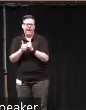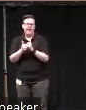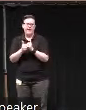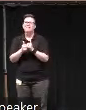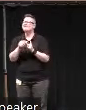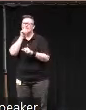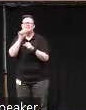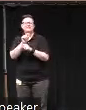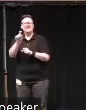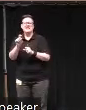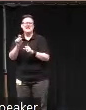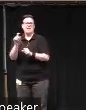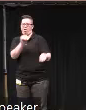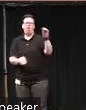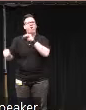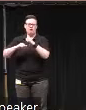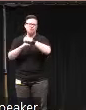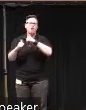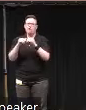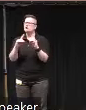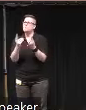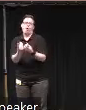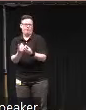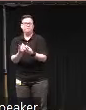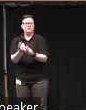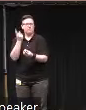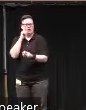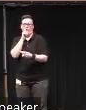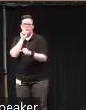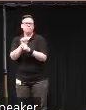rebuild our structure of the department if you are to